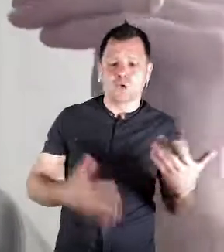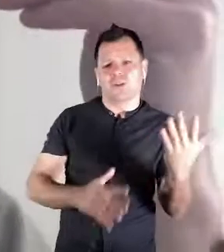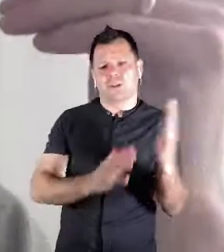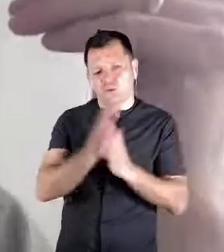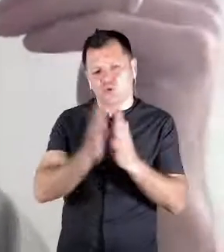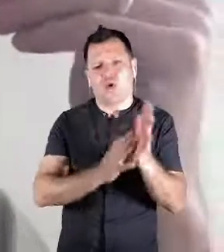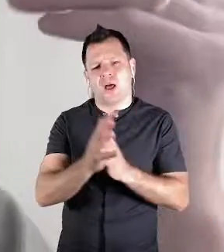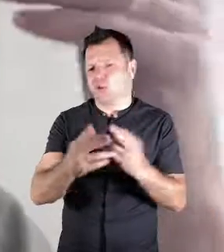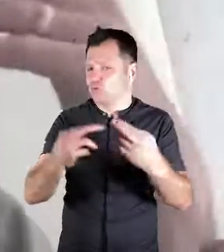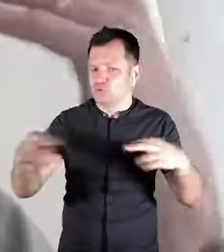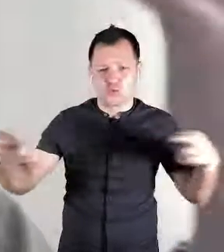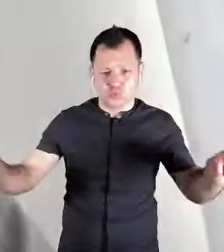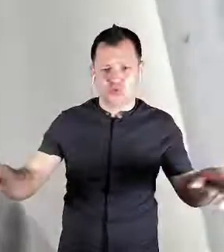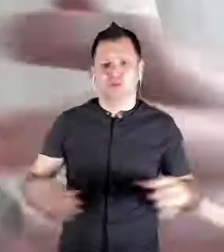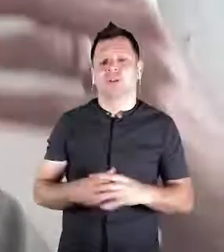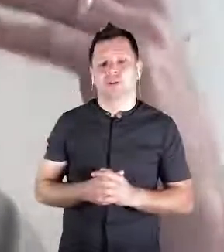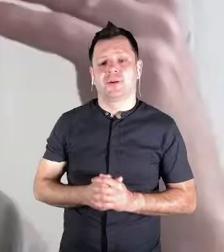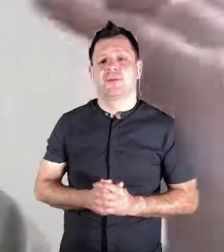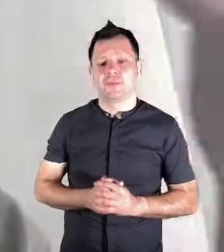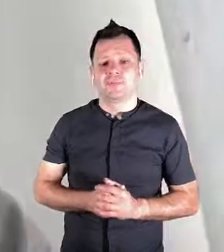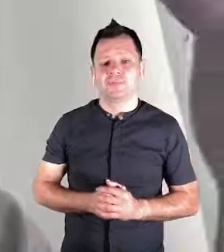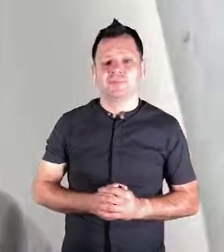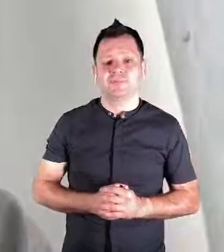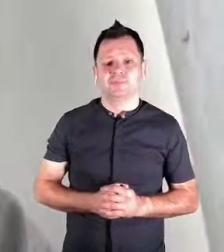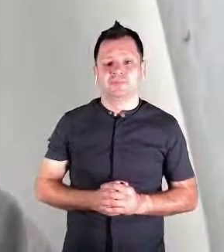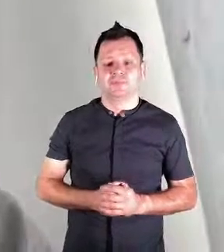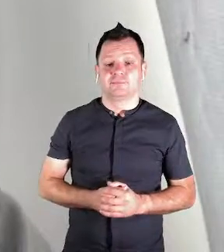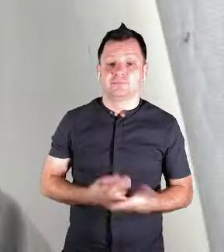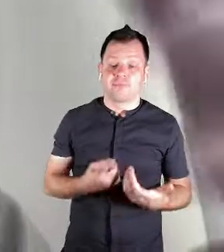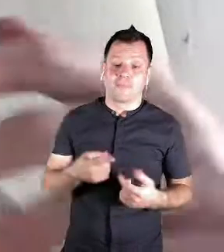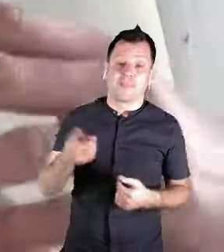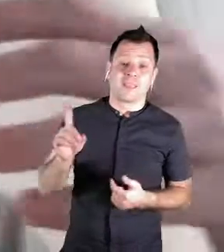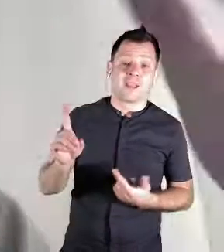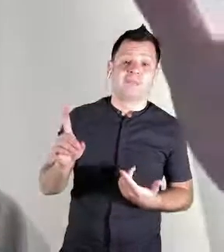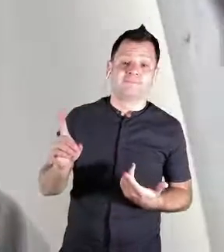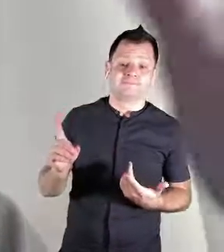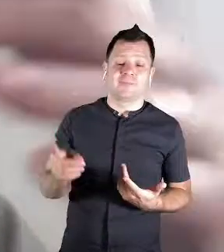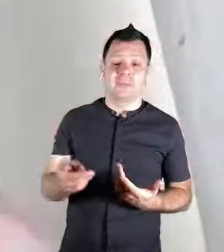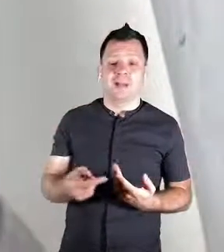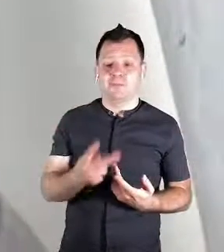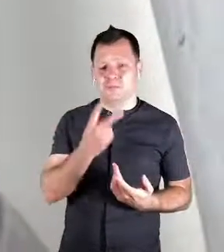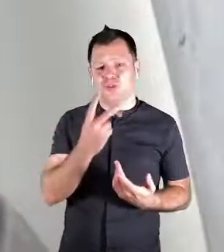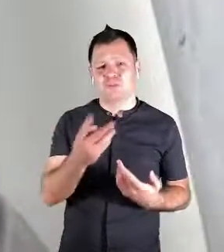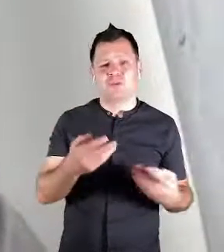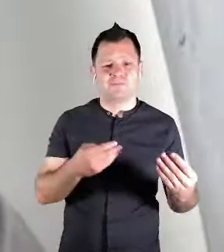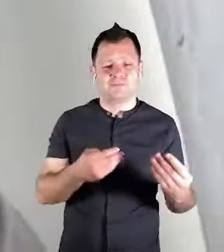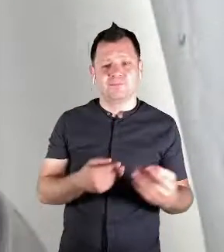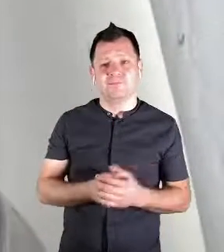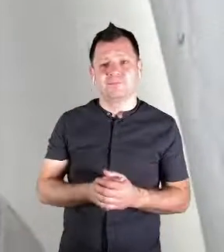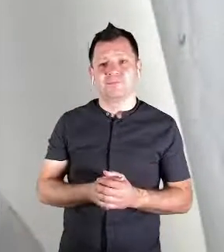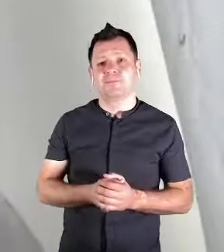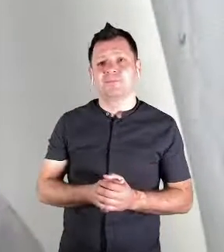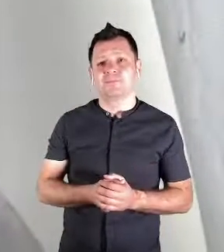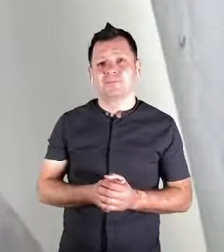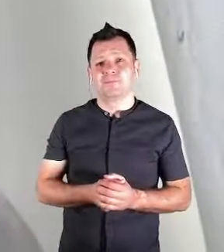and also some kind of colonial attitude here for the northern